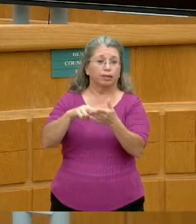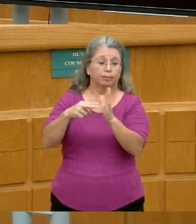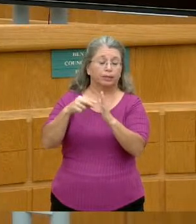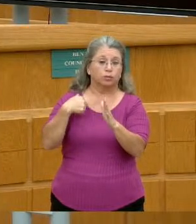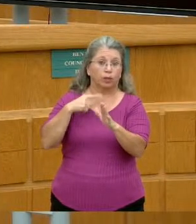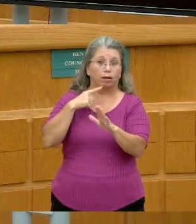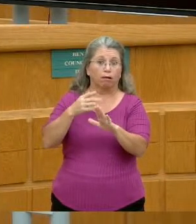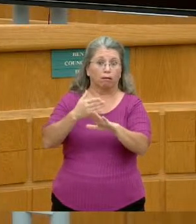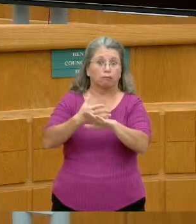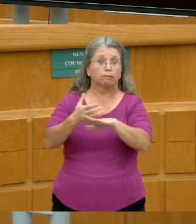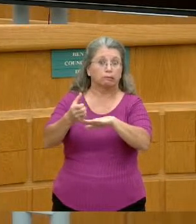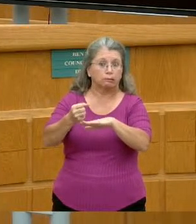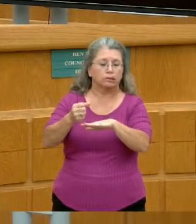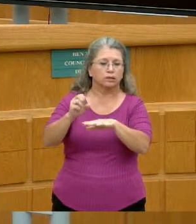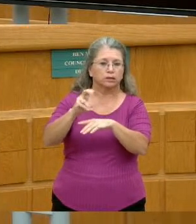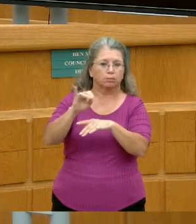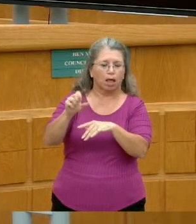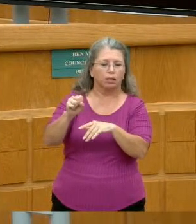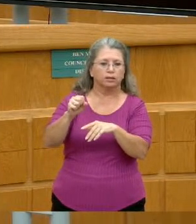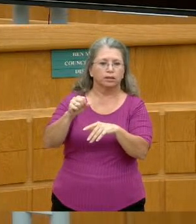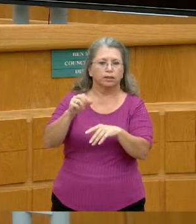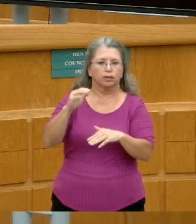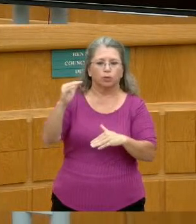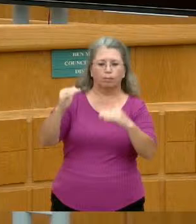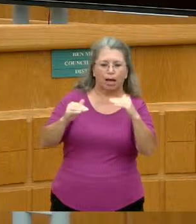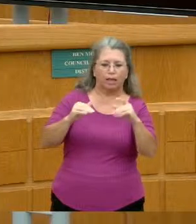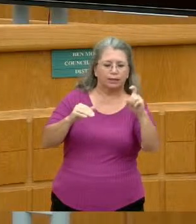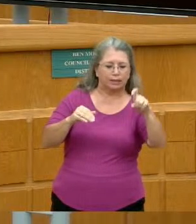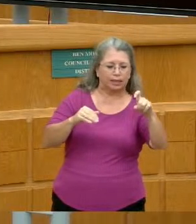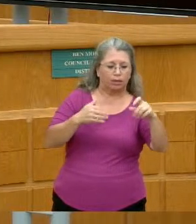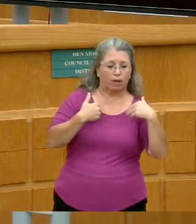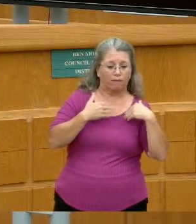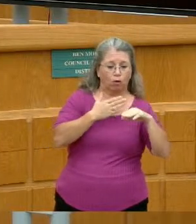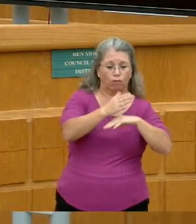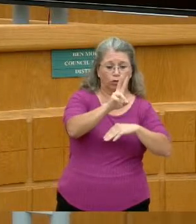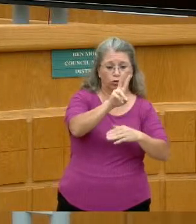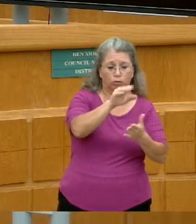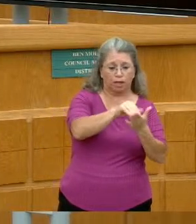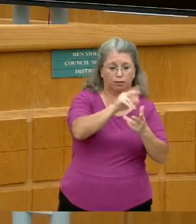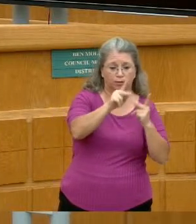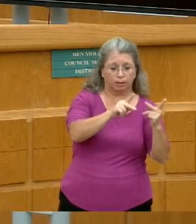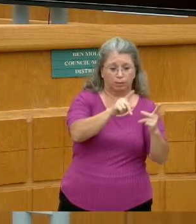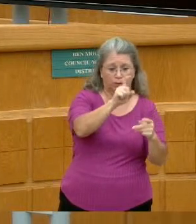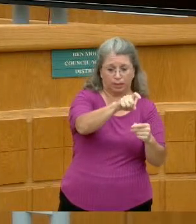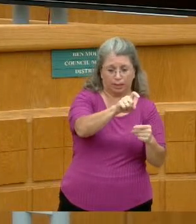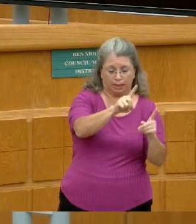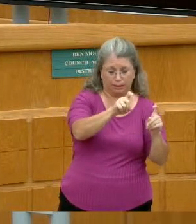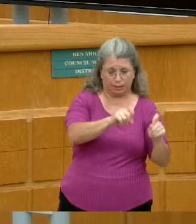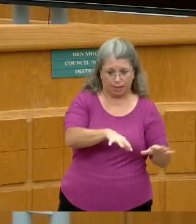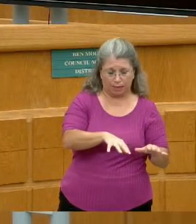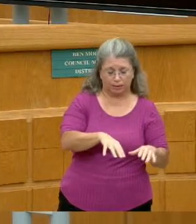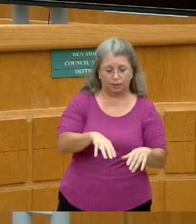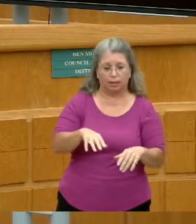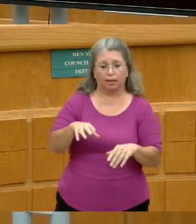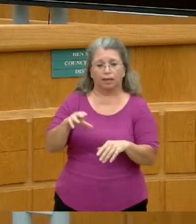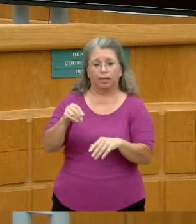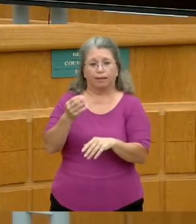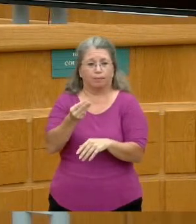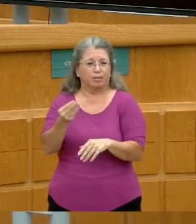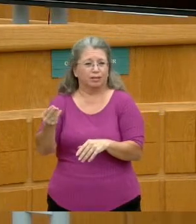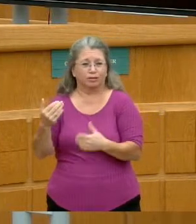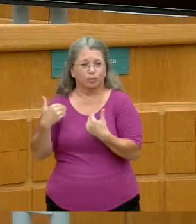So there's a balance of need. There's over 2,000 people that need a test, and then the materials that we have to administer